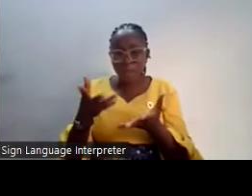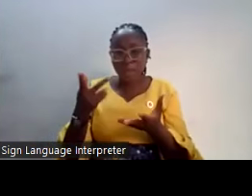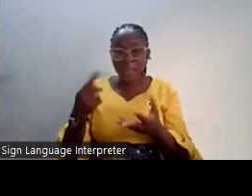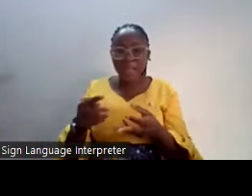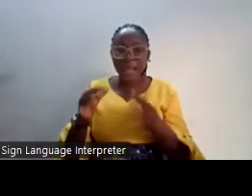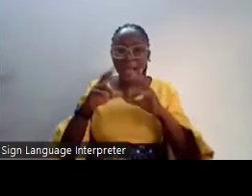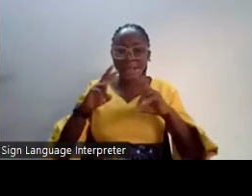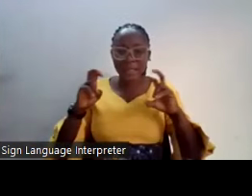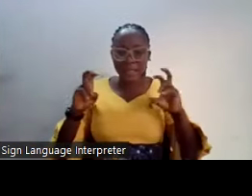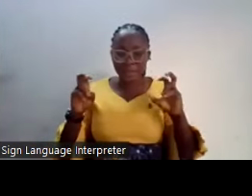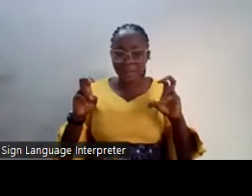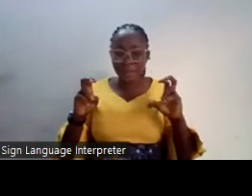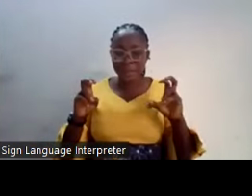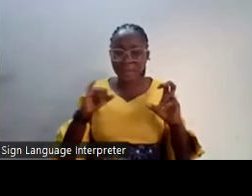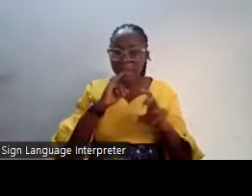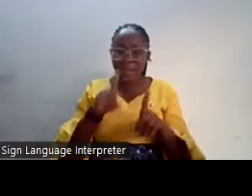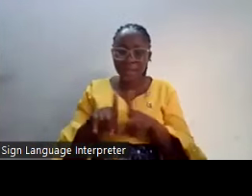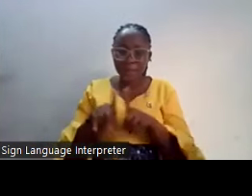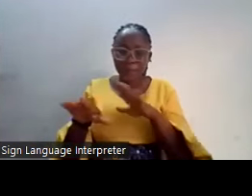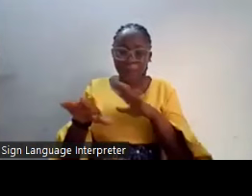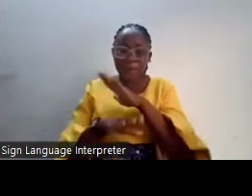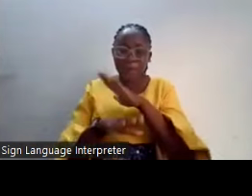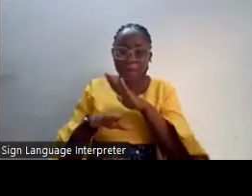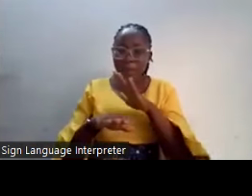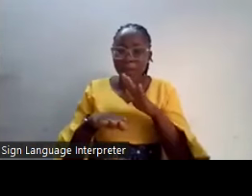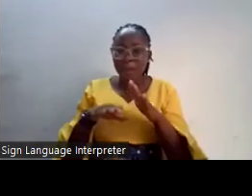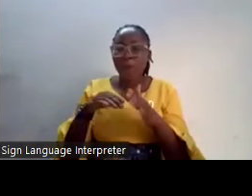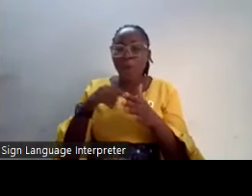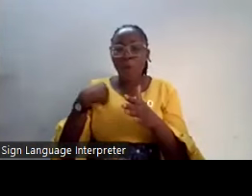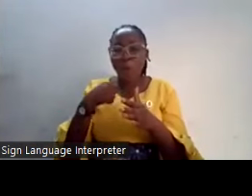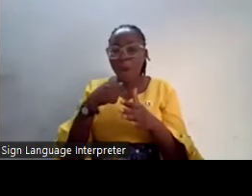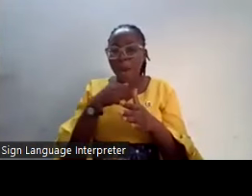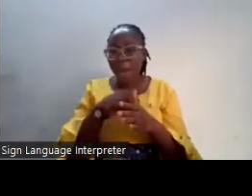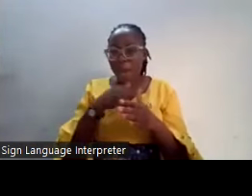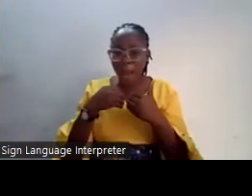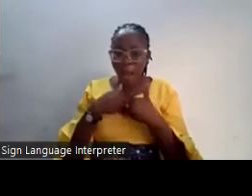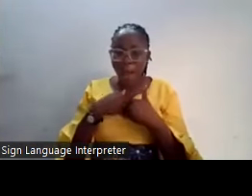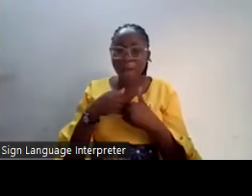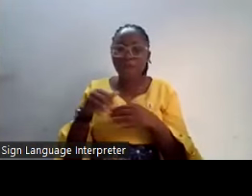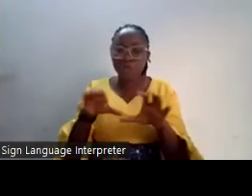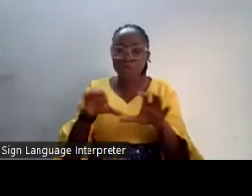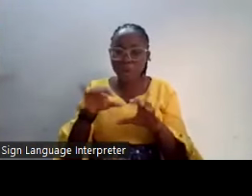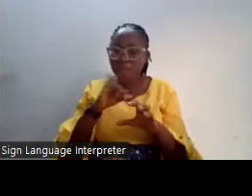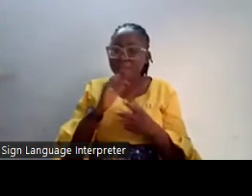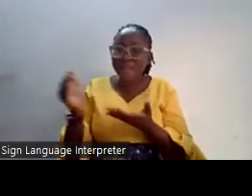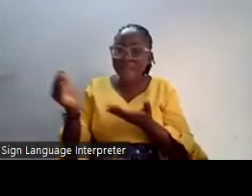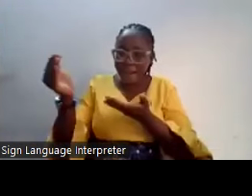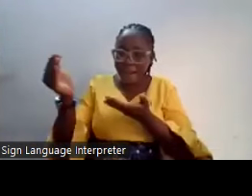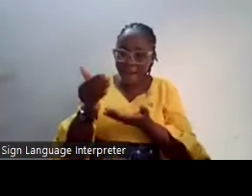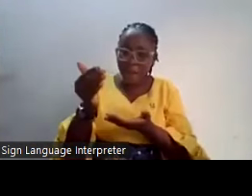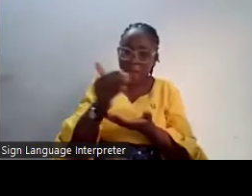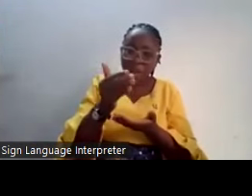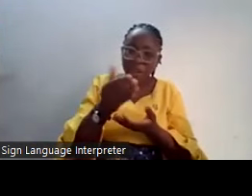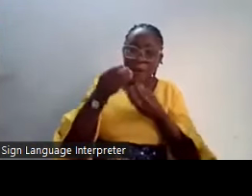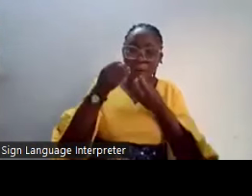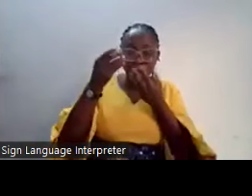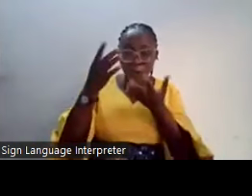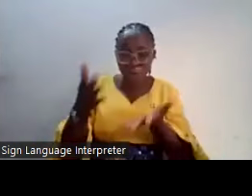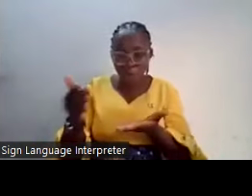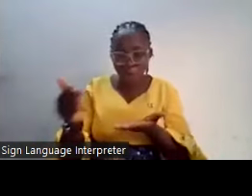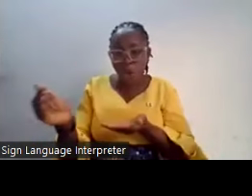is data gathering. Basically, what we're doing is assessment is gathering data, gathering